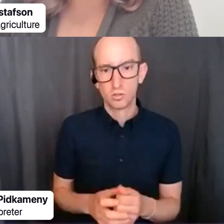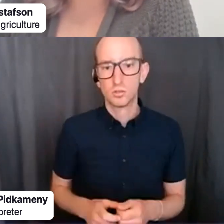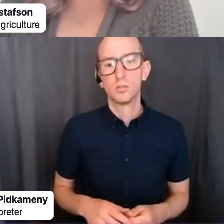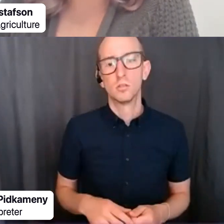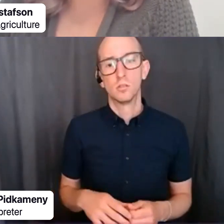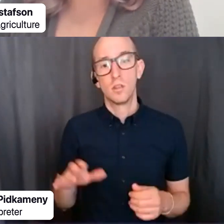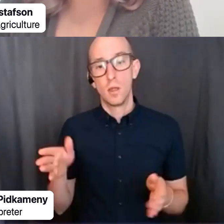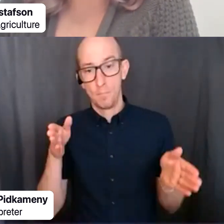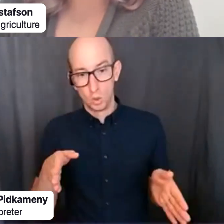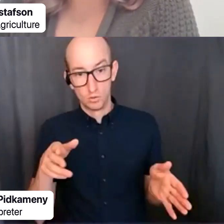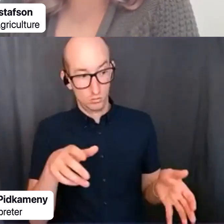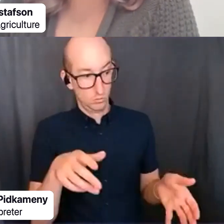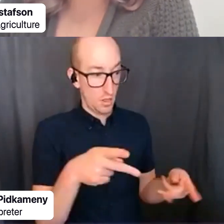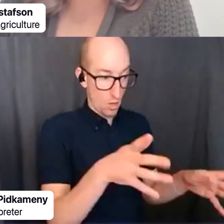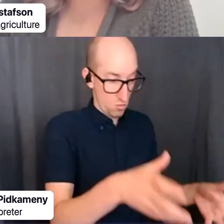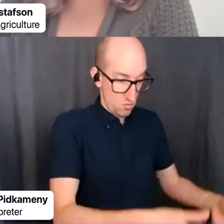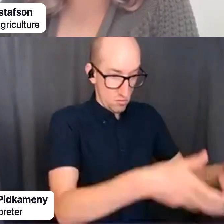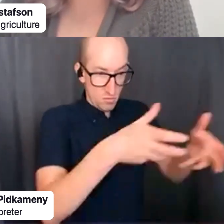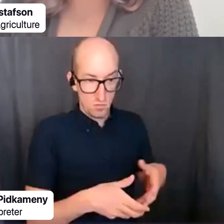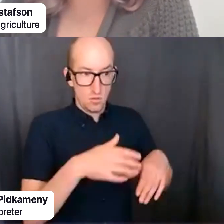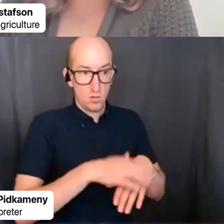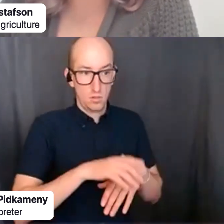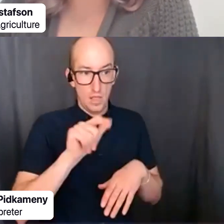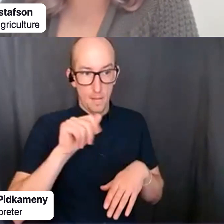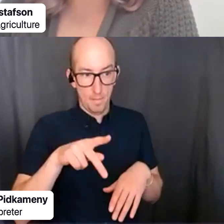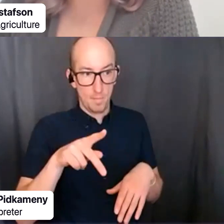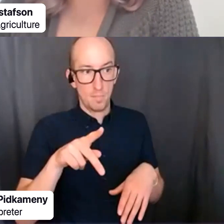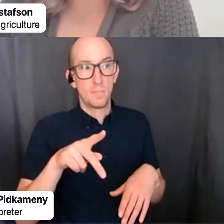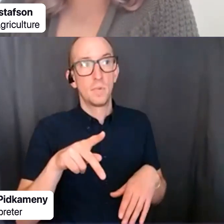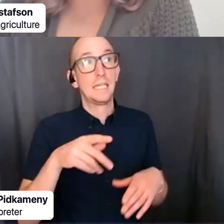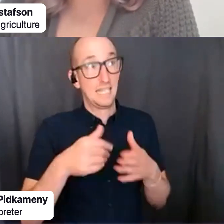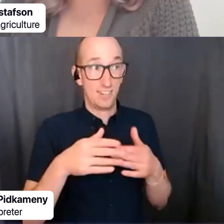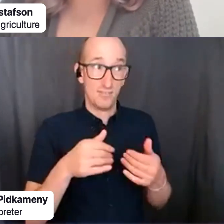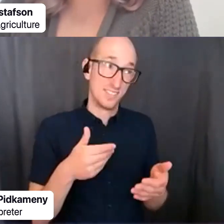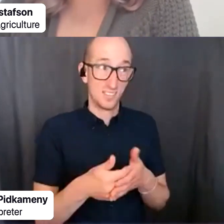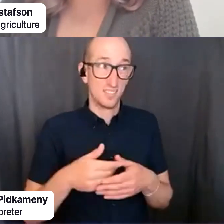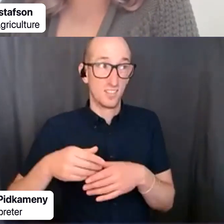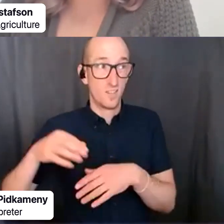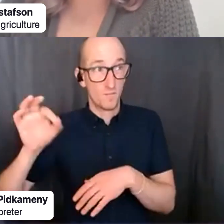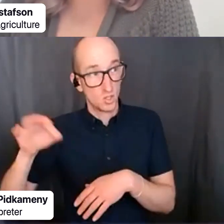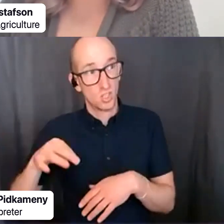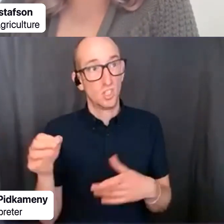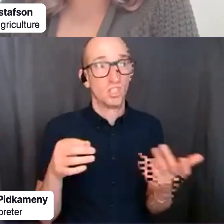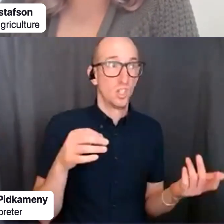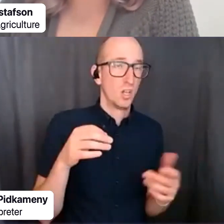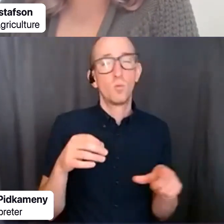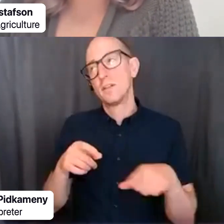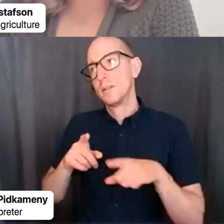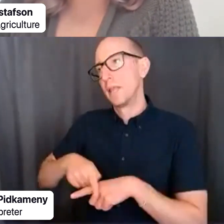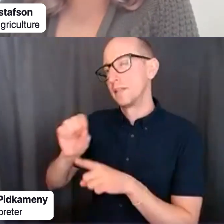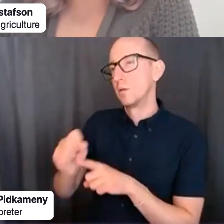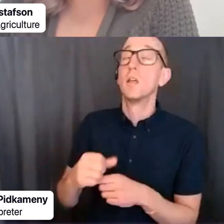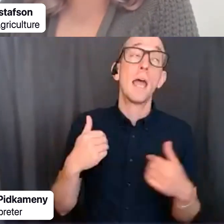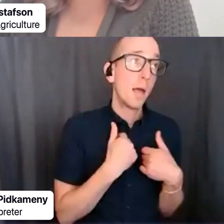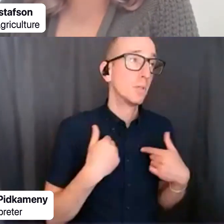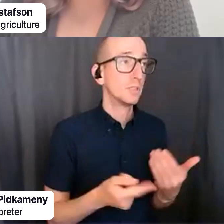not allowed on? That probably depends on the situation. So animals can